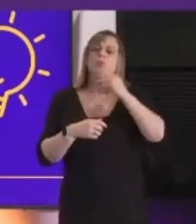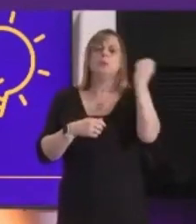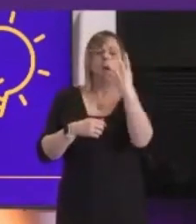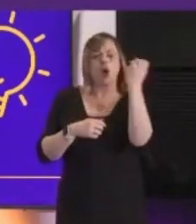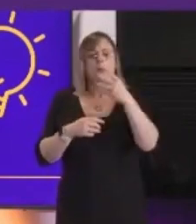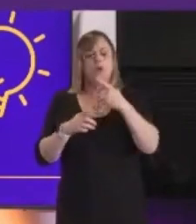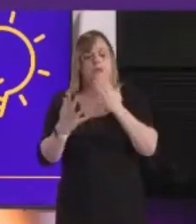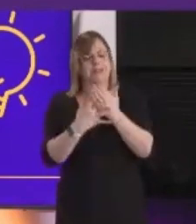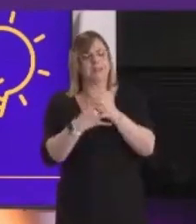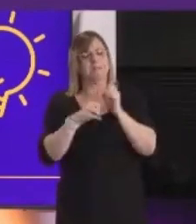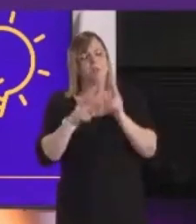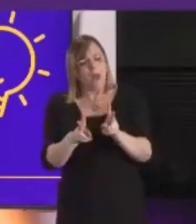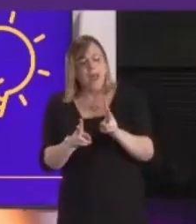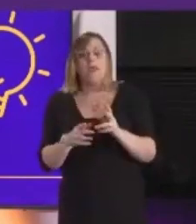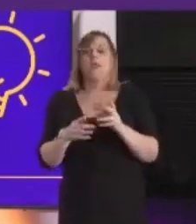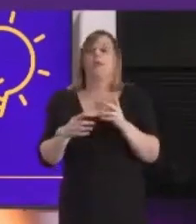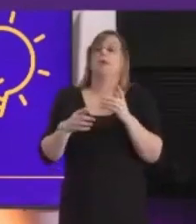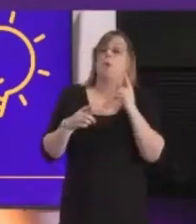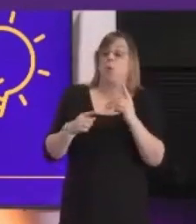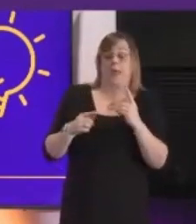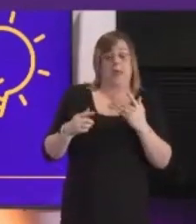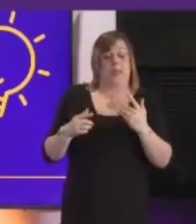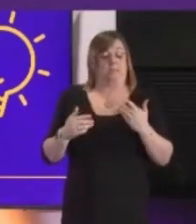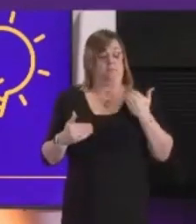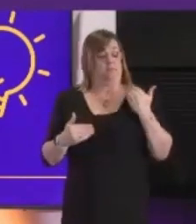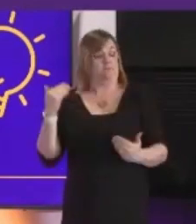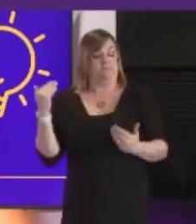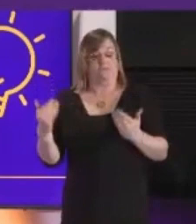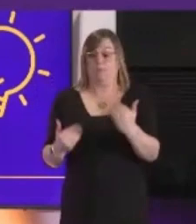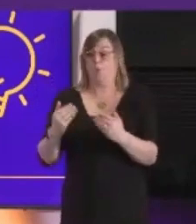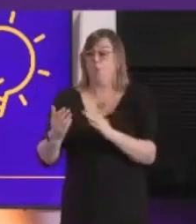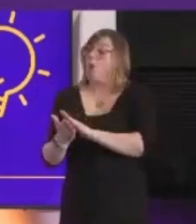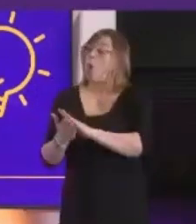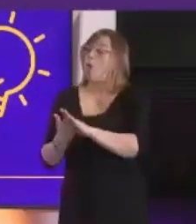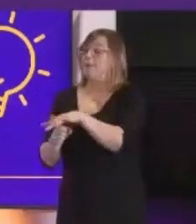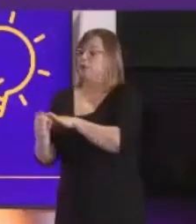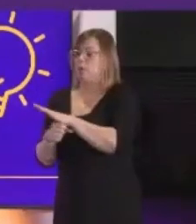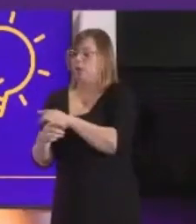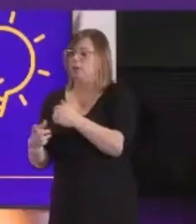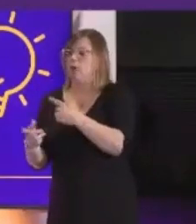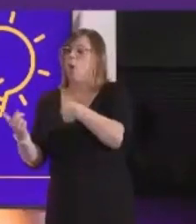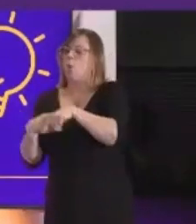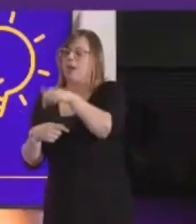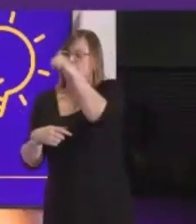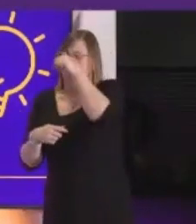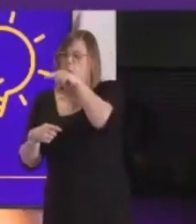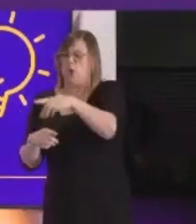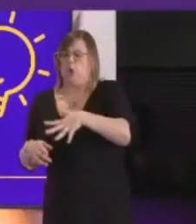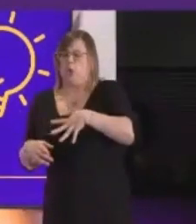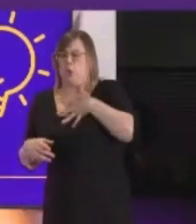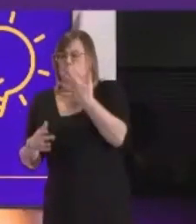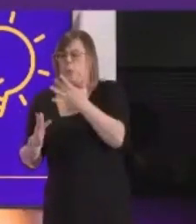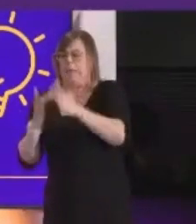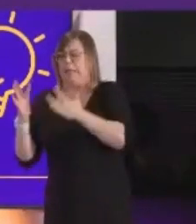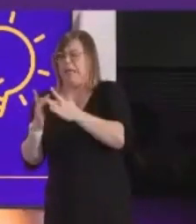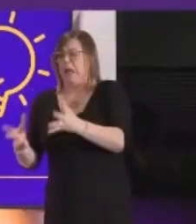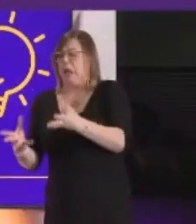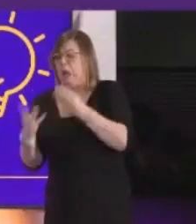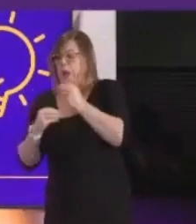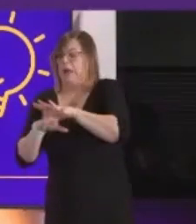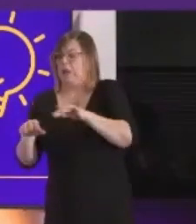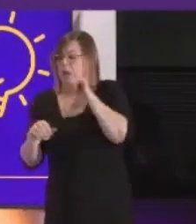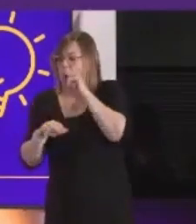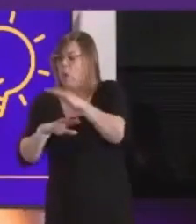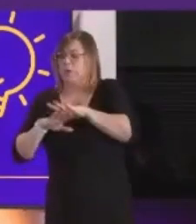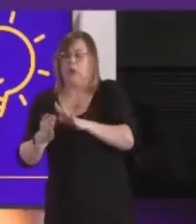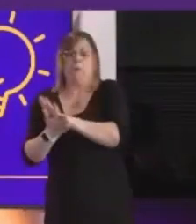way. We very much went forward with the Homer situation of, we know you don't like doing e-learning. I know this isn't a pleasant part